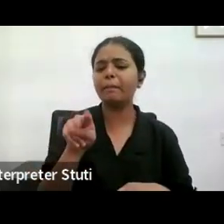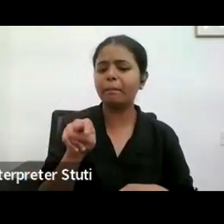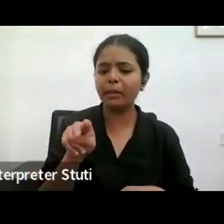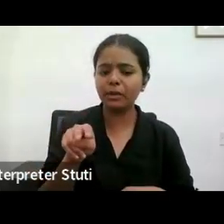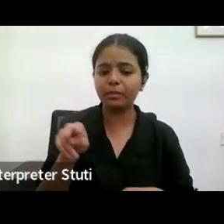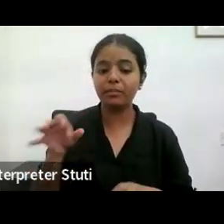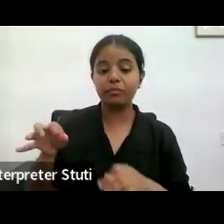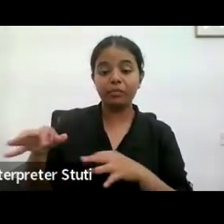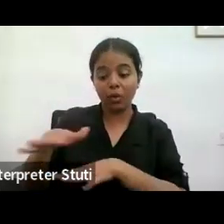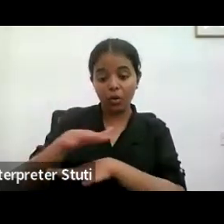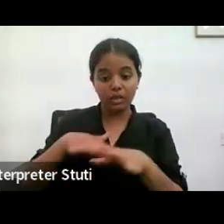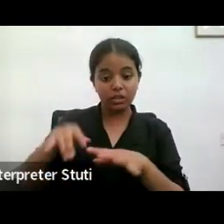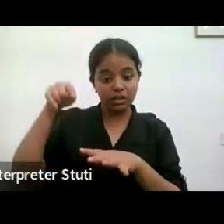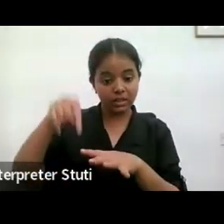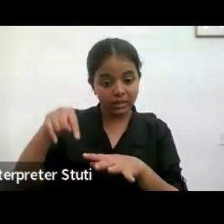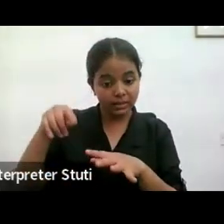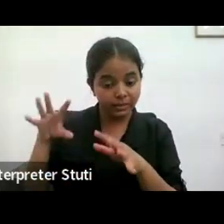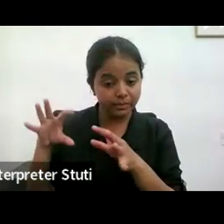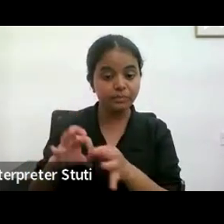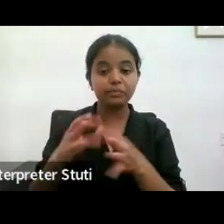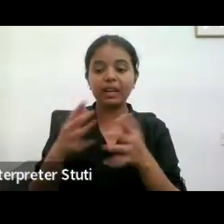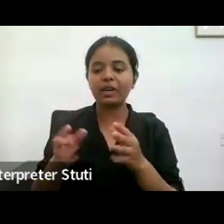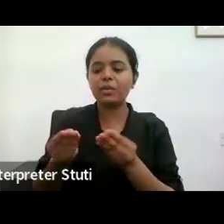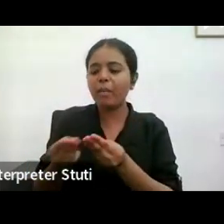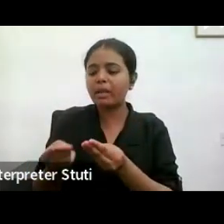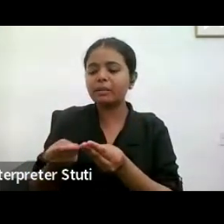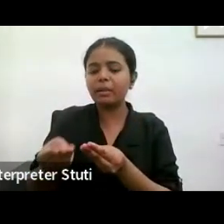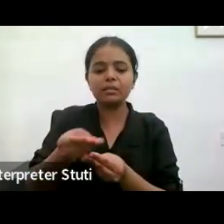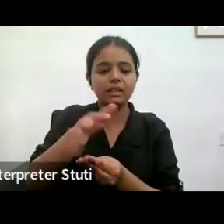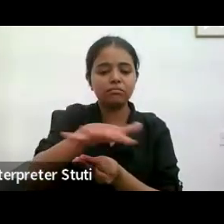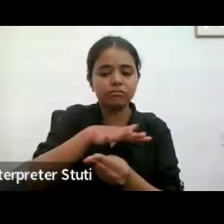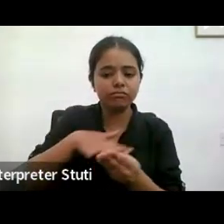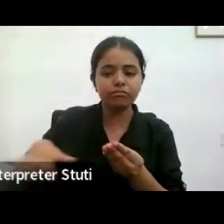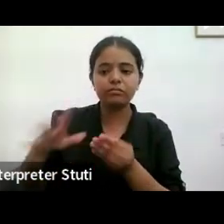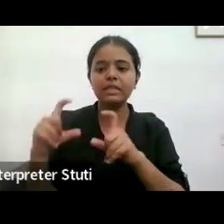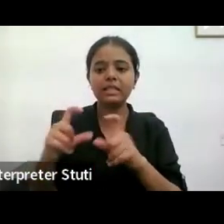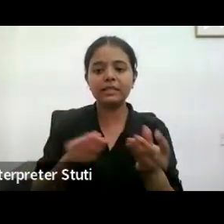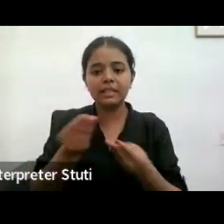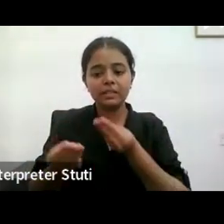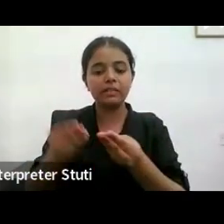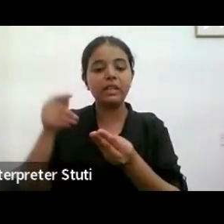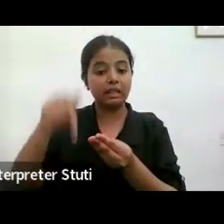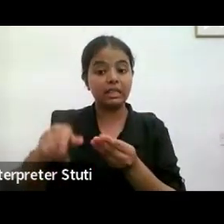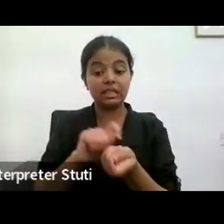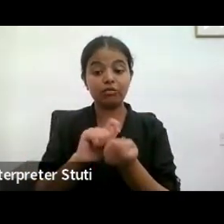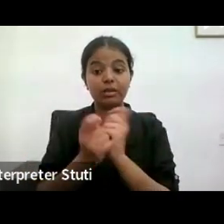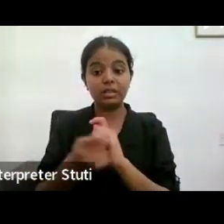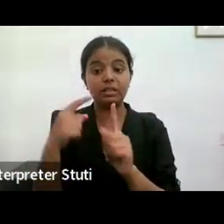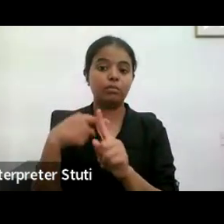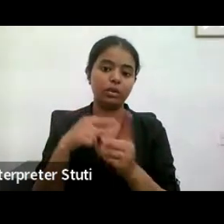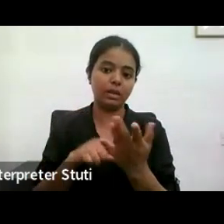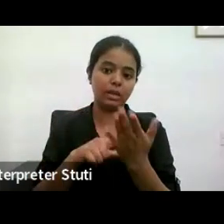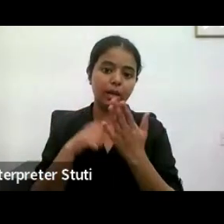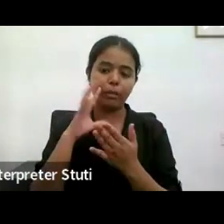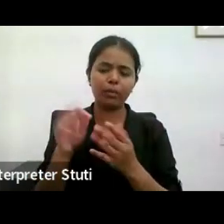which operates the residential care service for children. Transition is really about